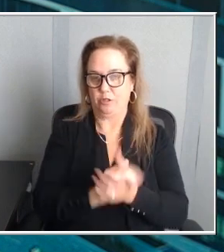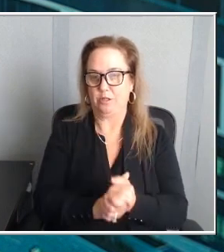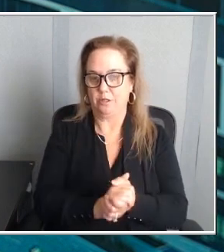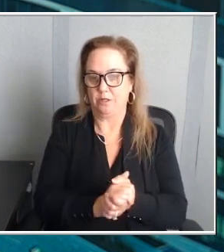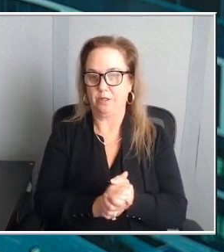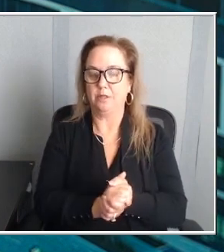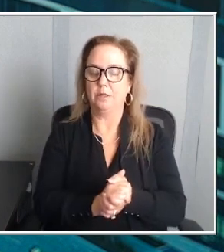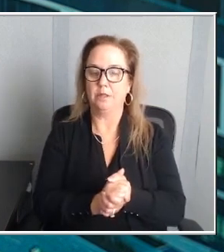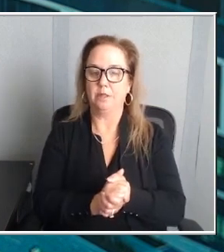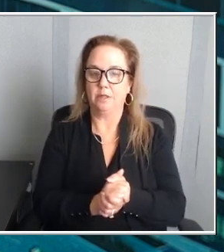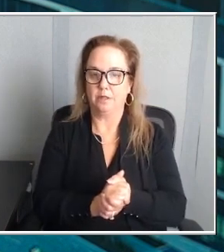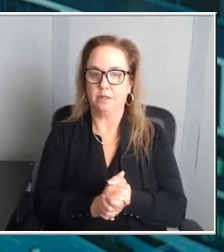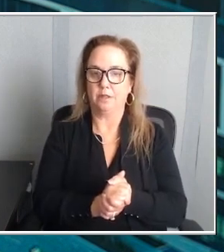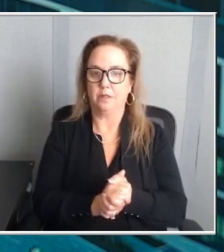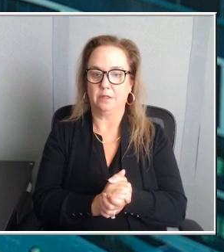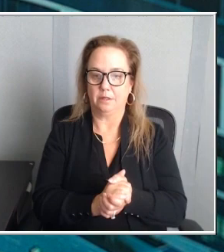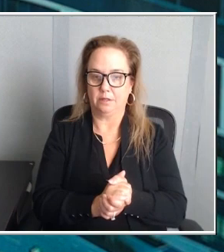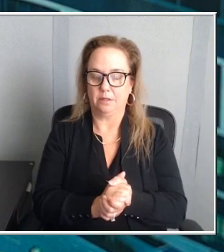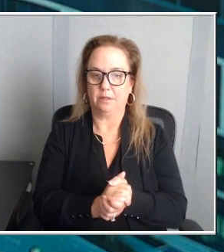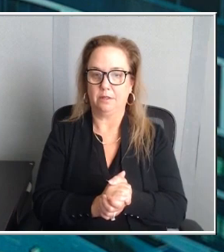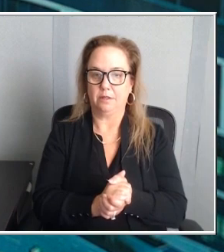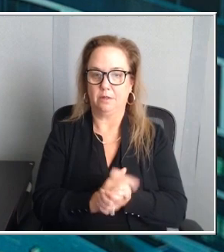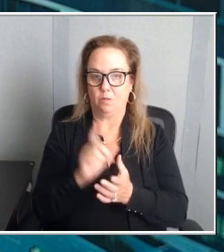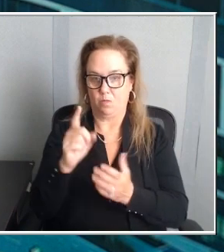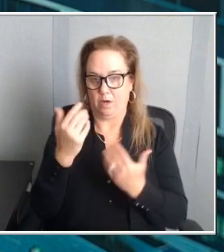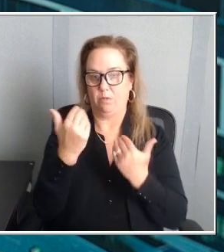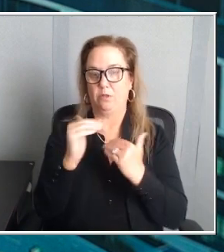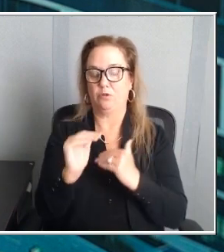restrictions. Mm-hmm. And most wasn't really